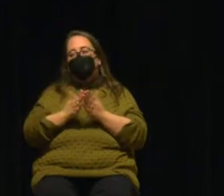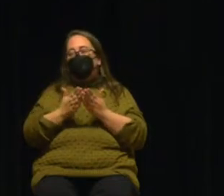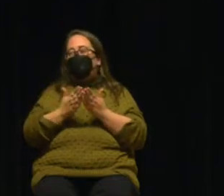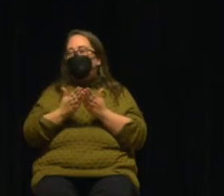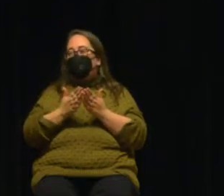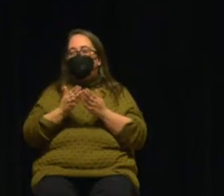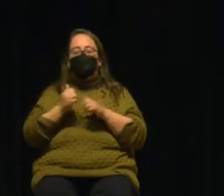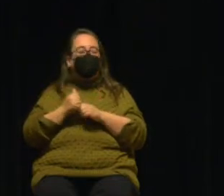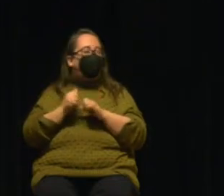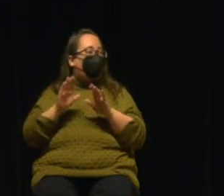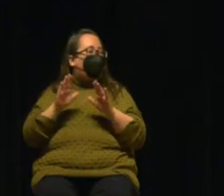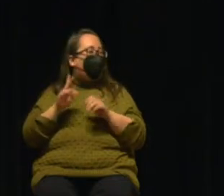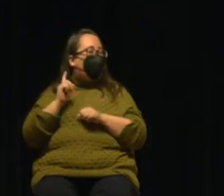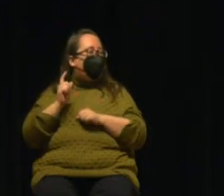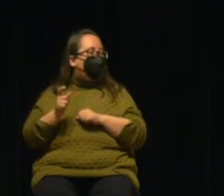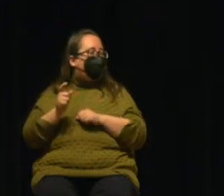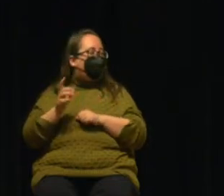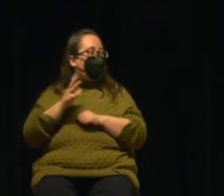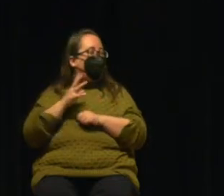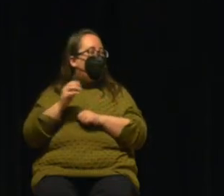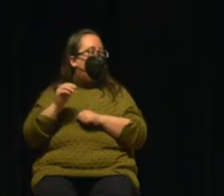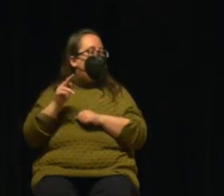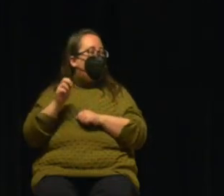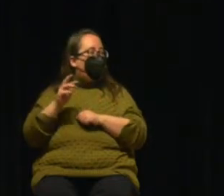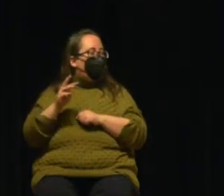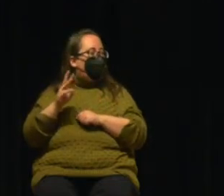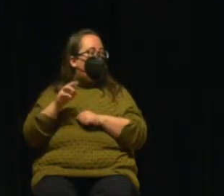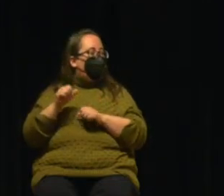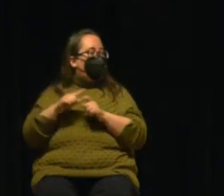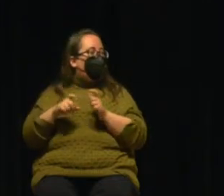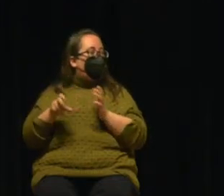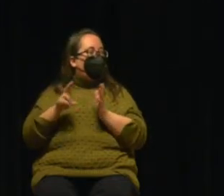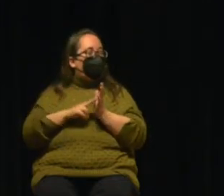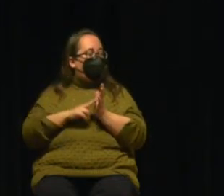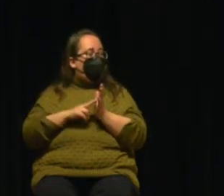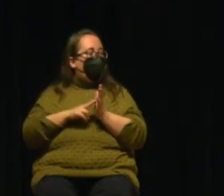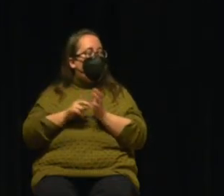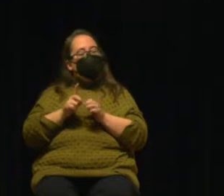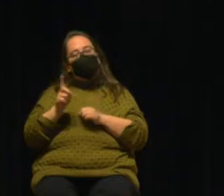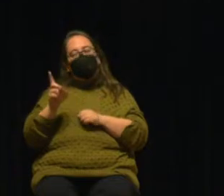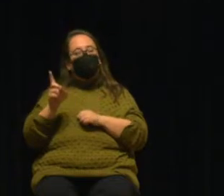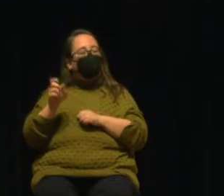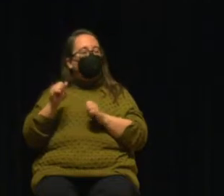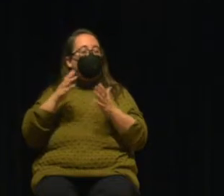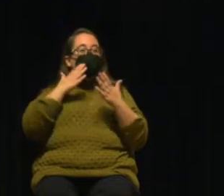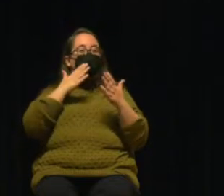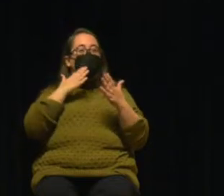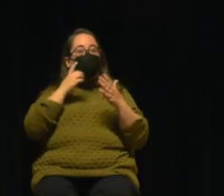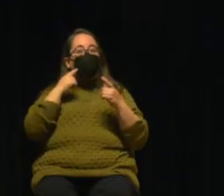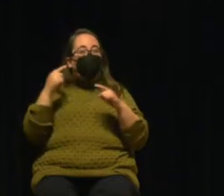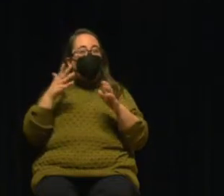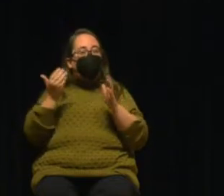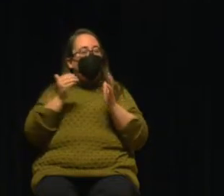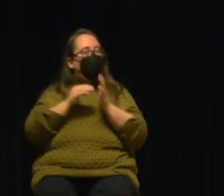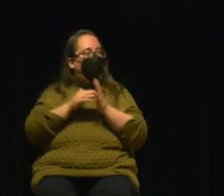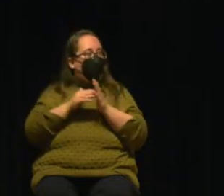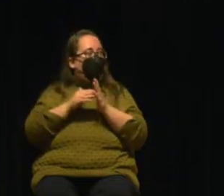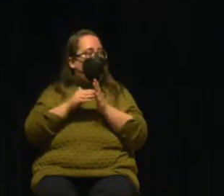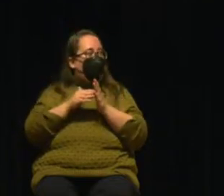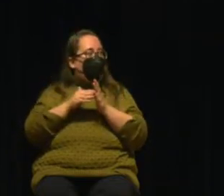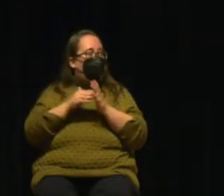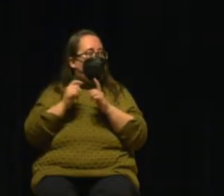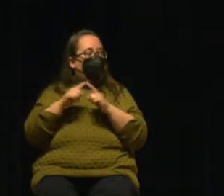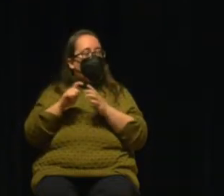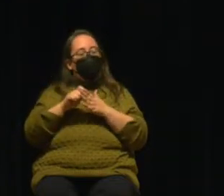They'll make great gifts. And Andrew will be able to sign your copies out in the hallway. So thank you again for coming and attending our